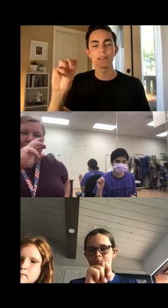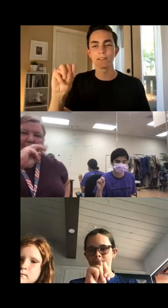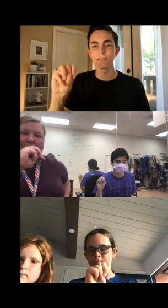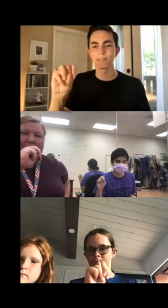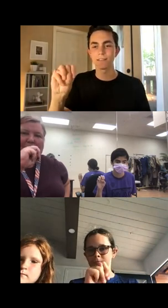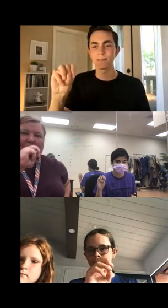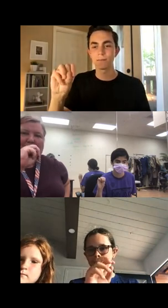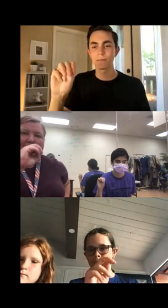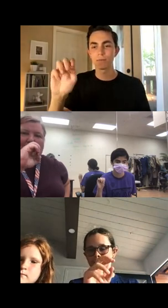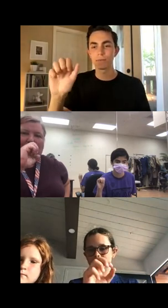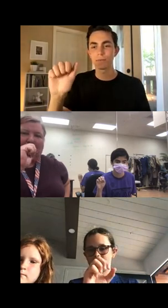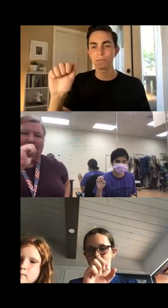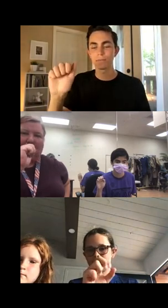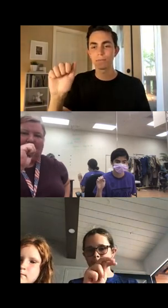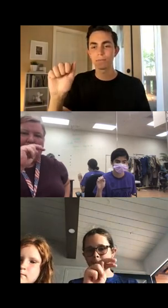Man.